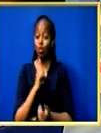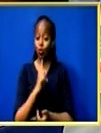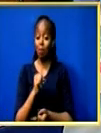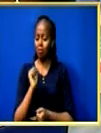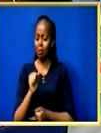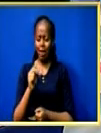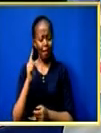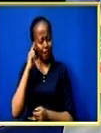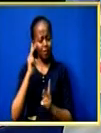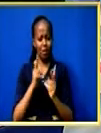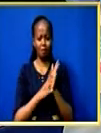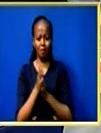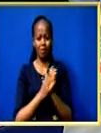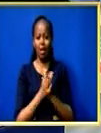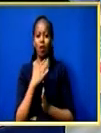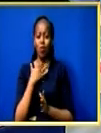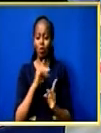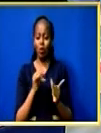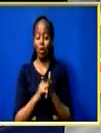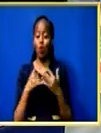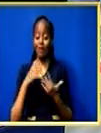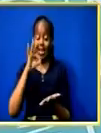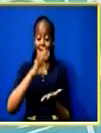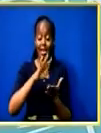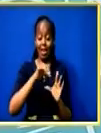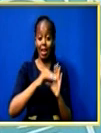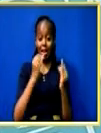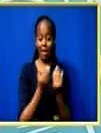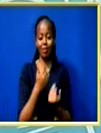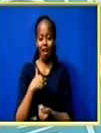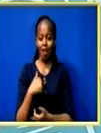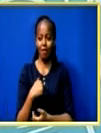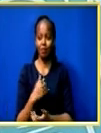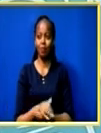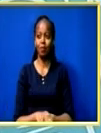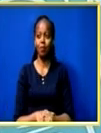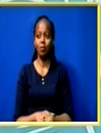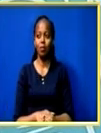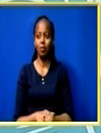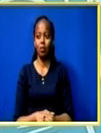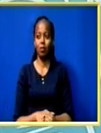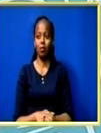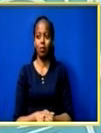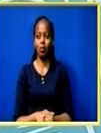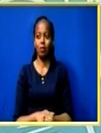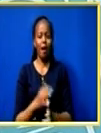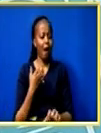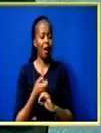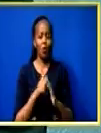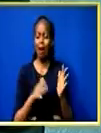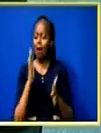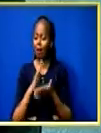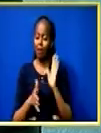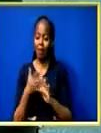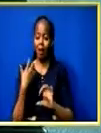it sounds a bit like you have have ink. To put it, You have ink in class. I have ink in class. So what is hard here? There's nothing